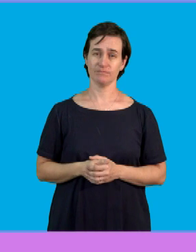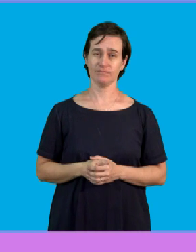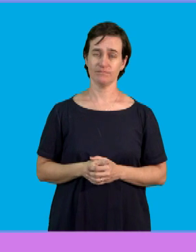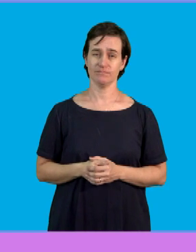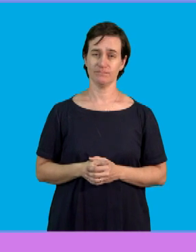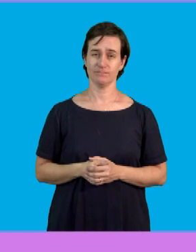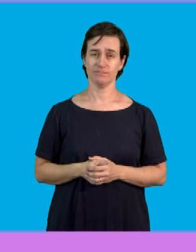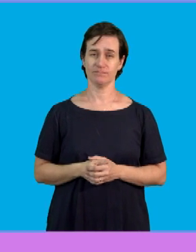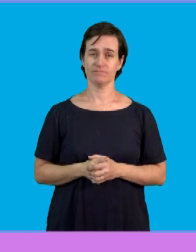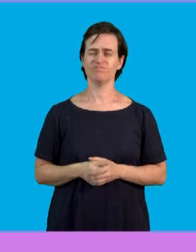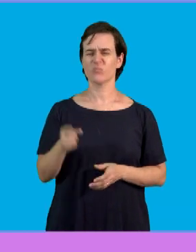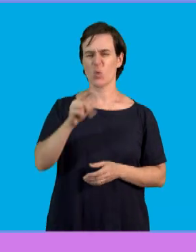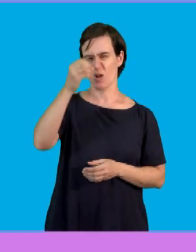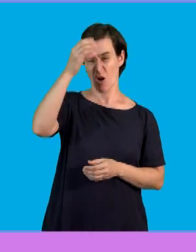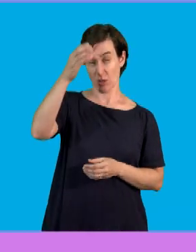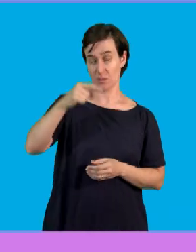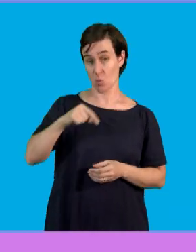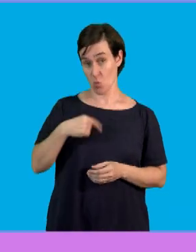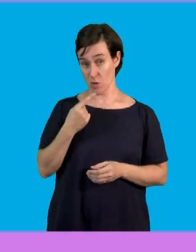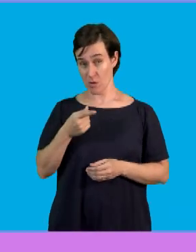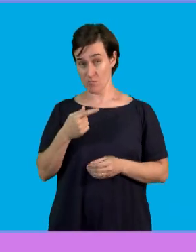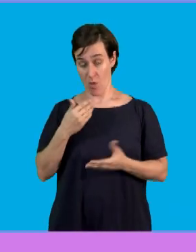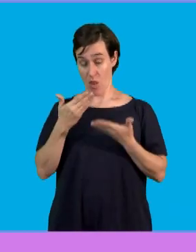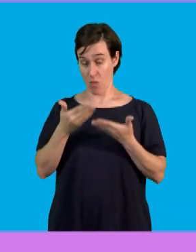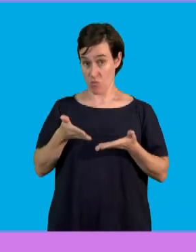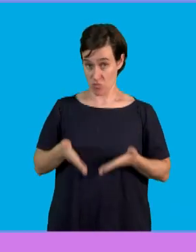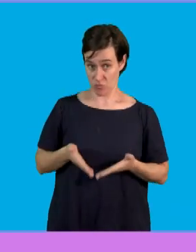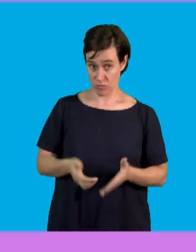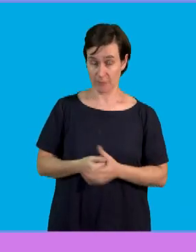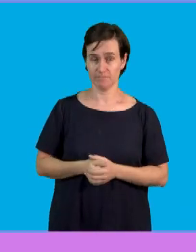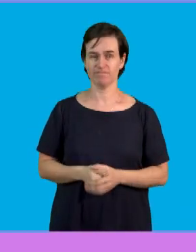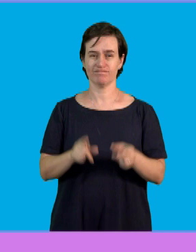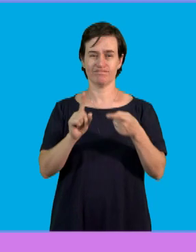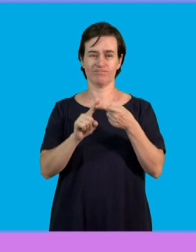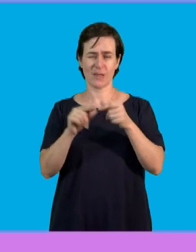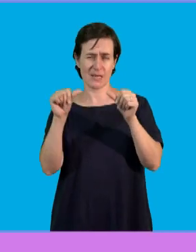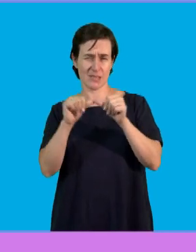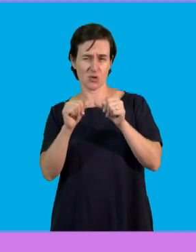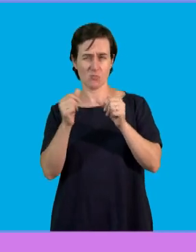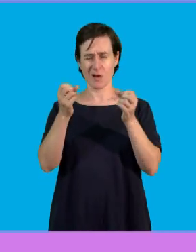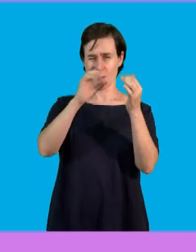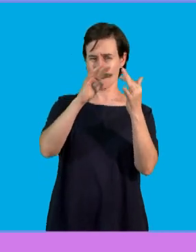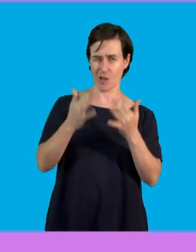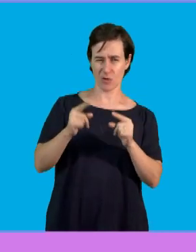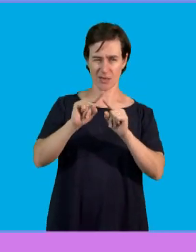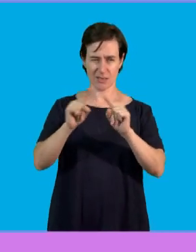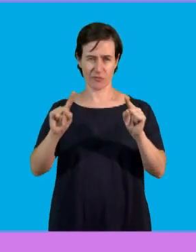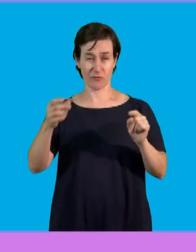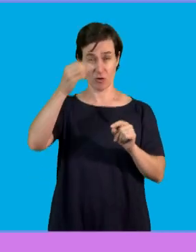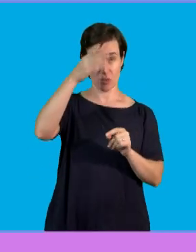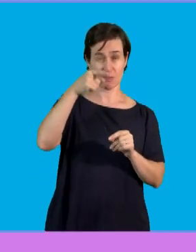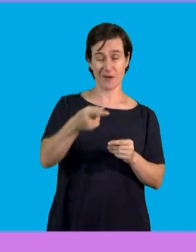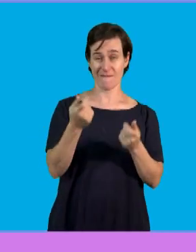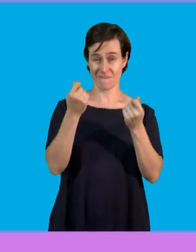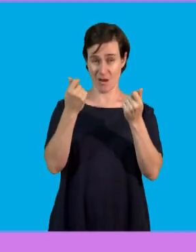Right, so now let us look at the concepts that we'll be looking at. Firstly, we will determine and calculate different